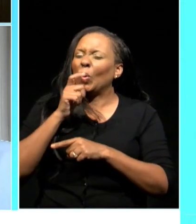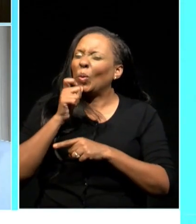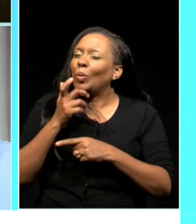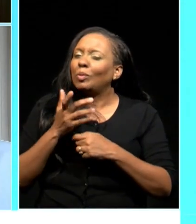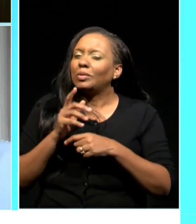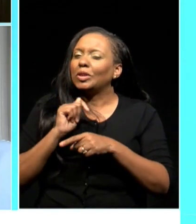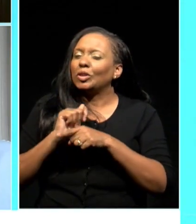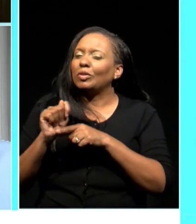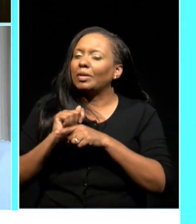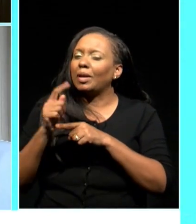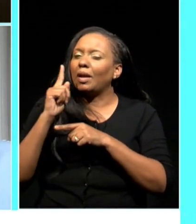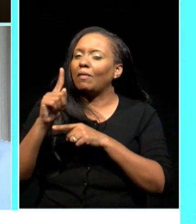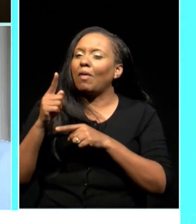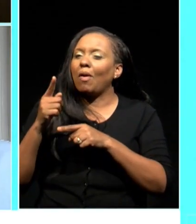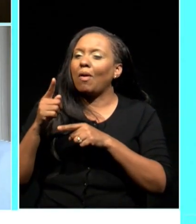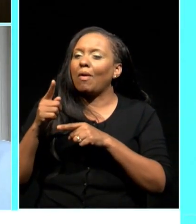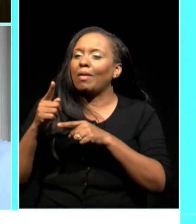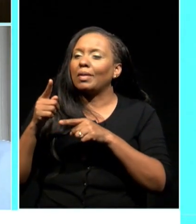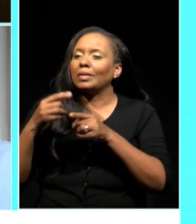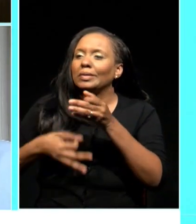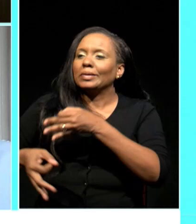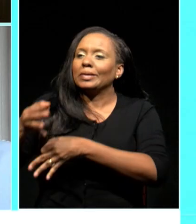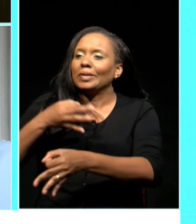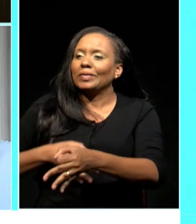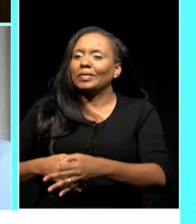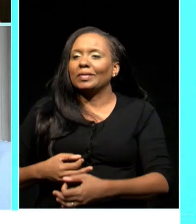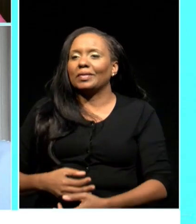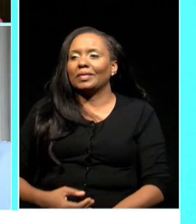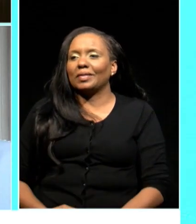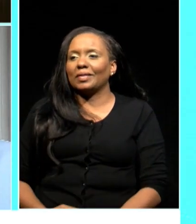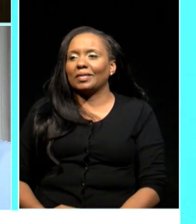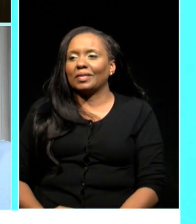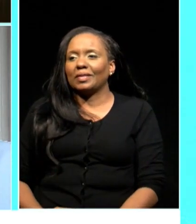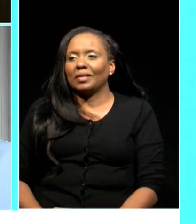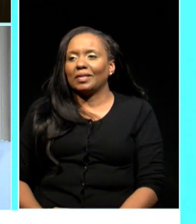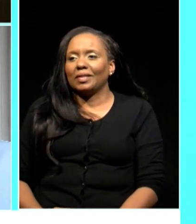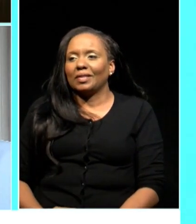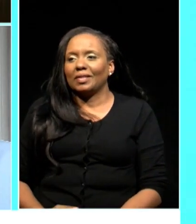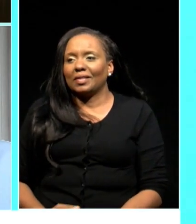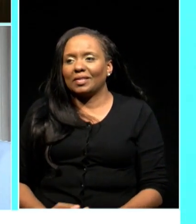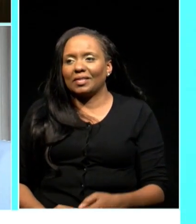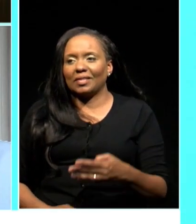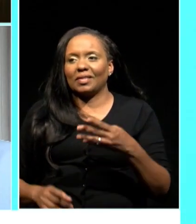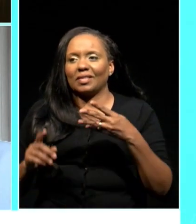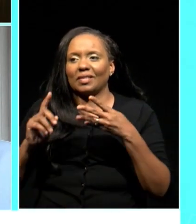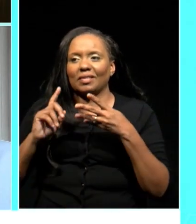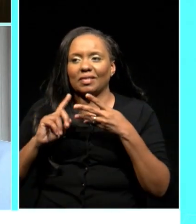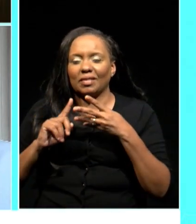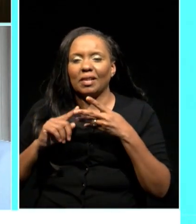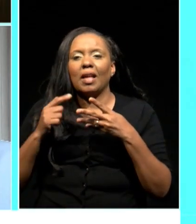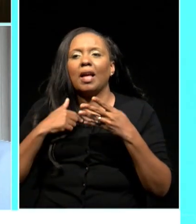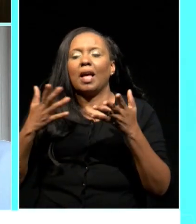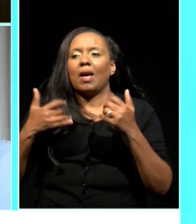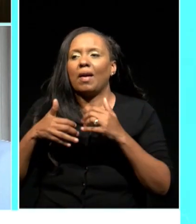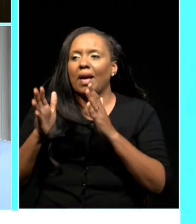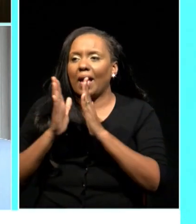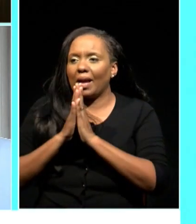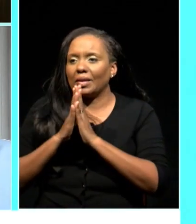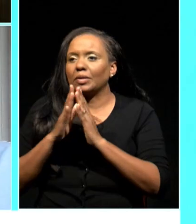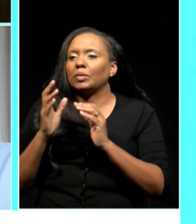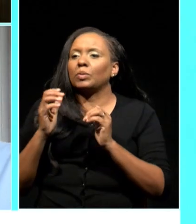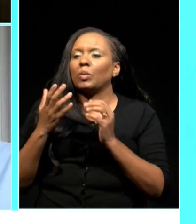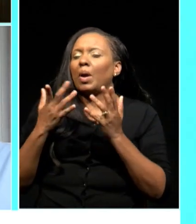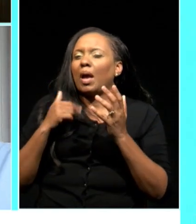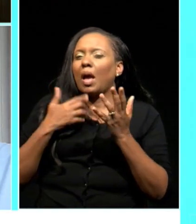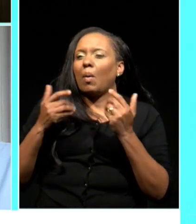with you, Professor Barbados. Can I answer one part of the question, please? Who is she grooming? Can I answer